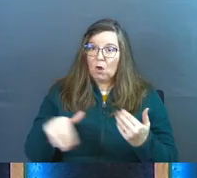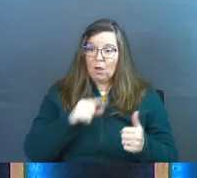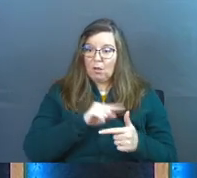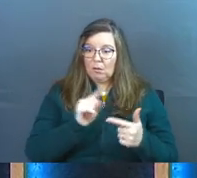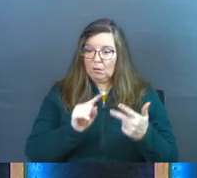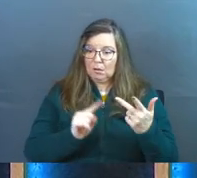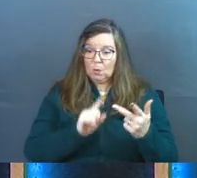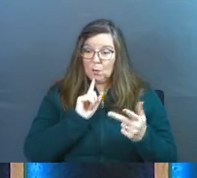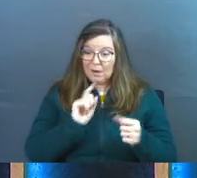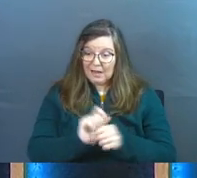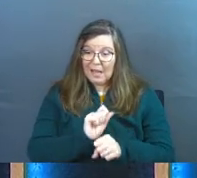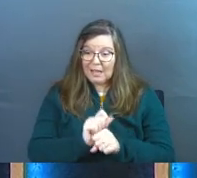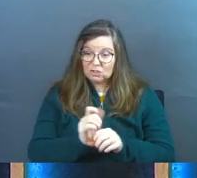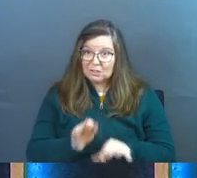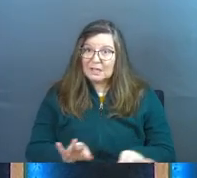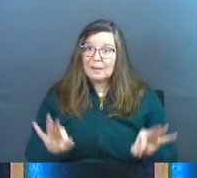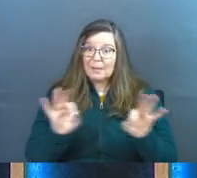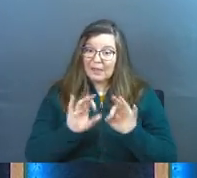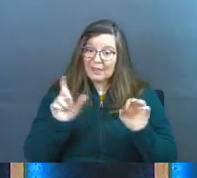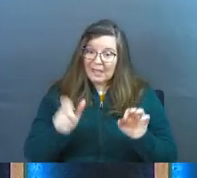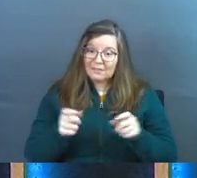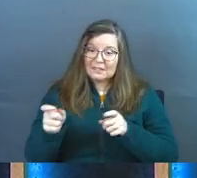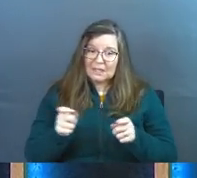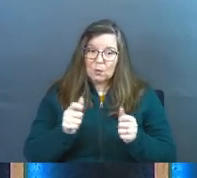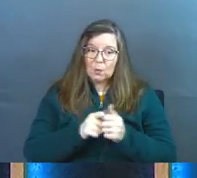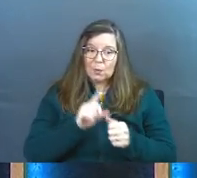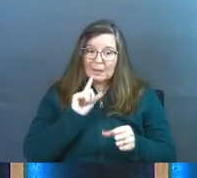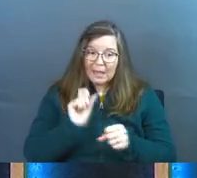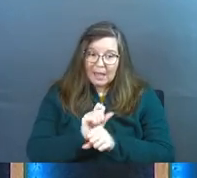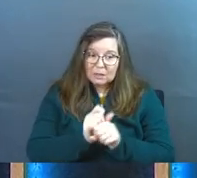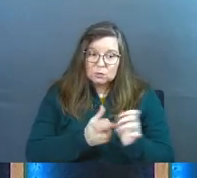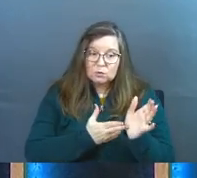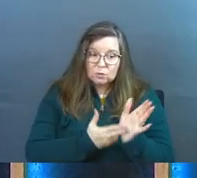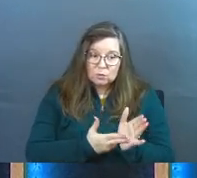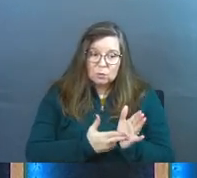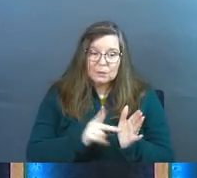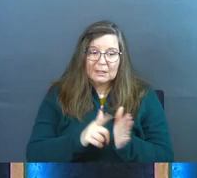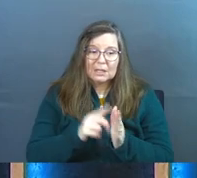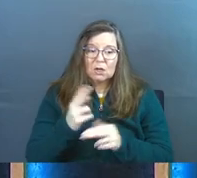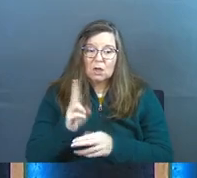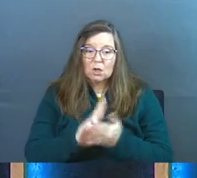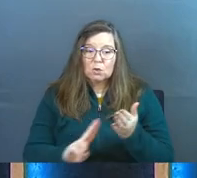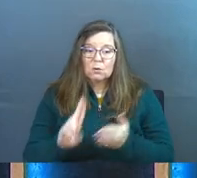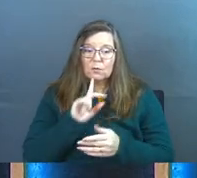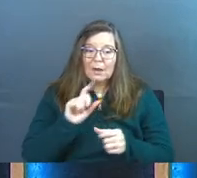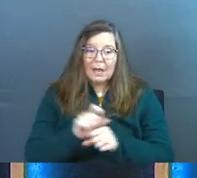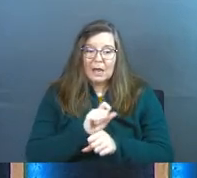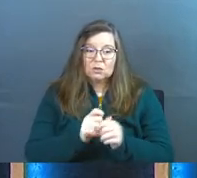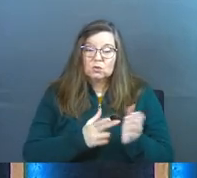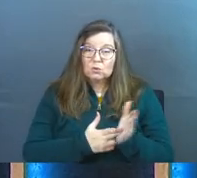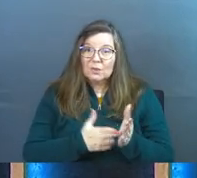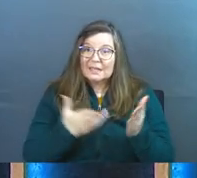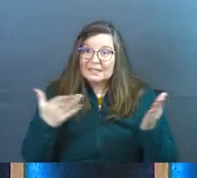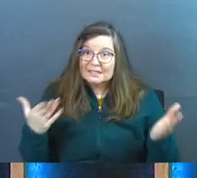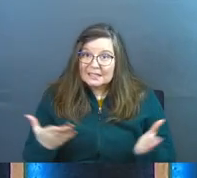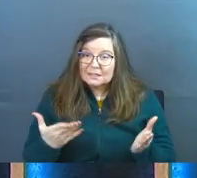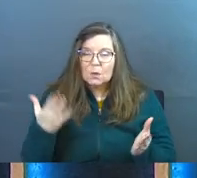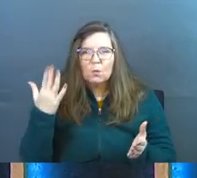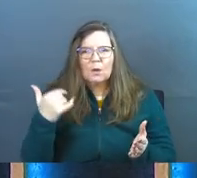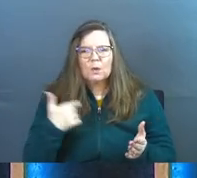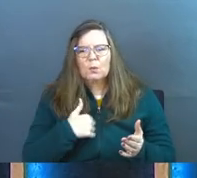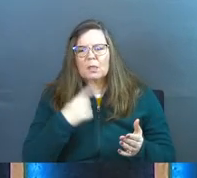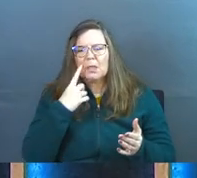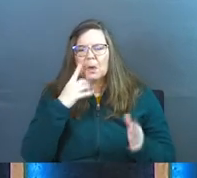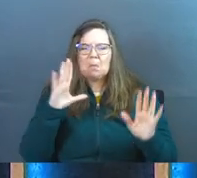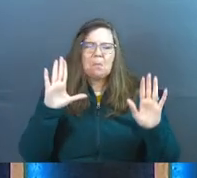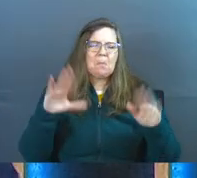these people where it actually matters, they have to deal in actual truth in a universe where actual truth exists, why do